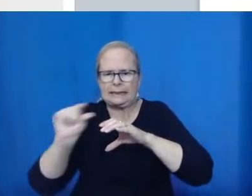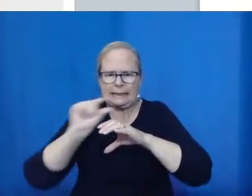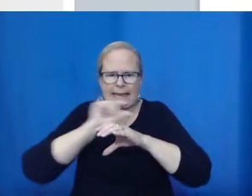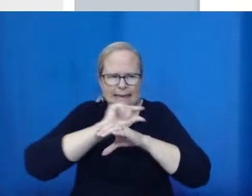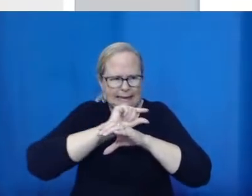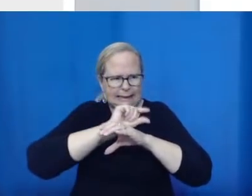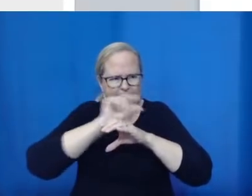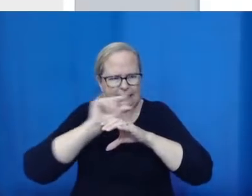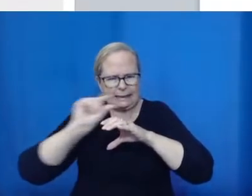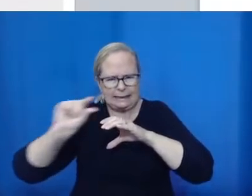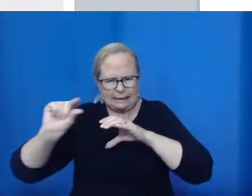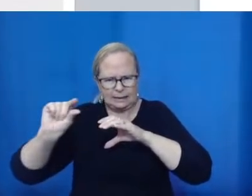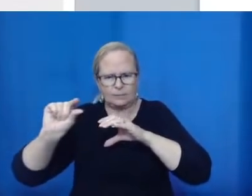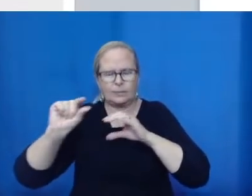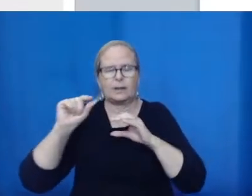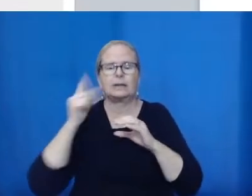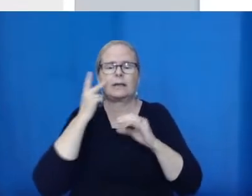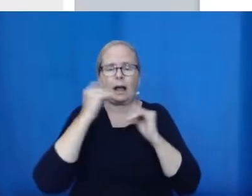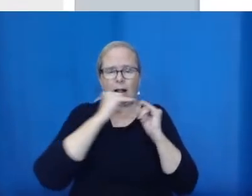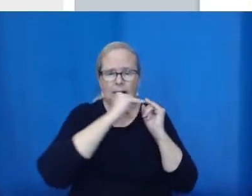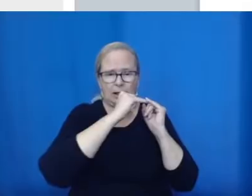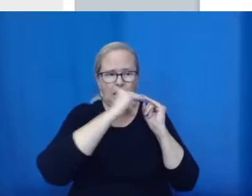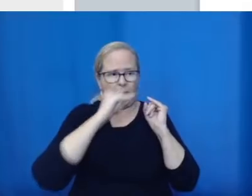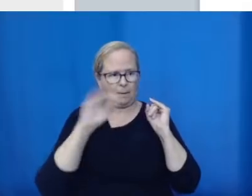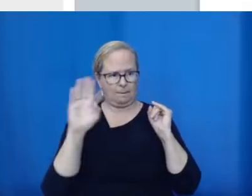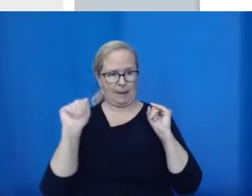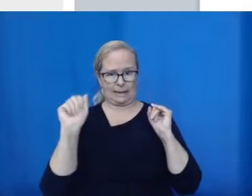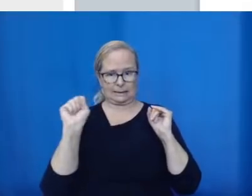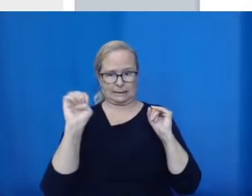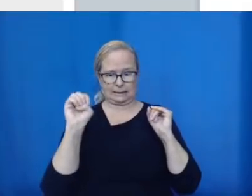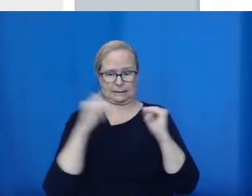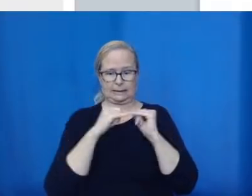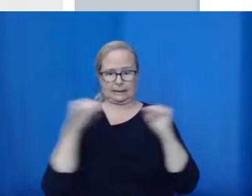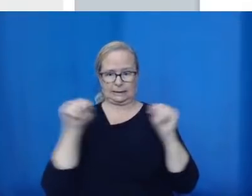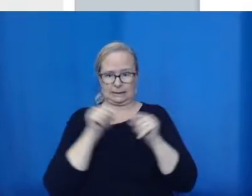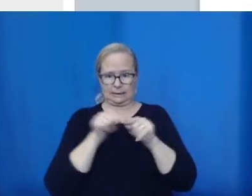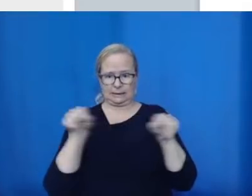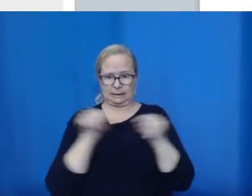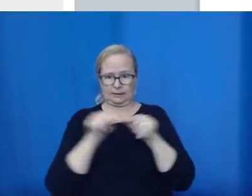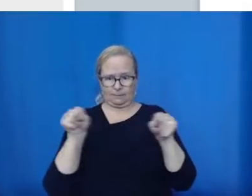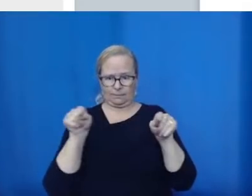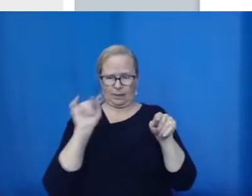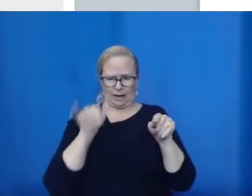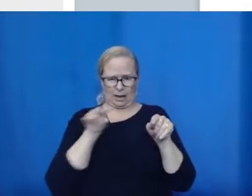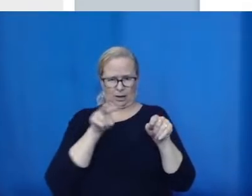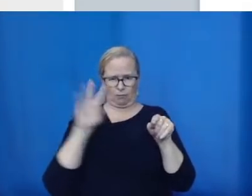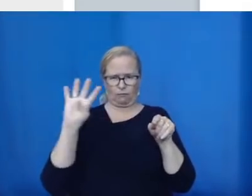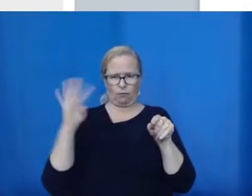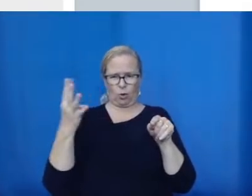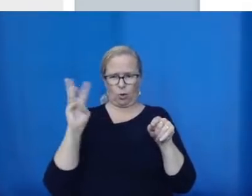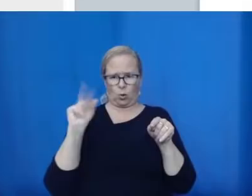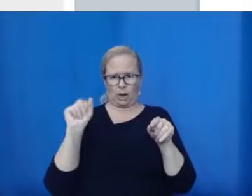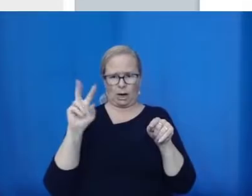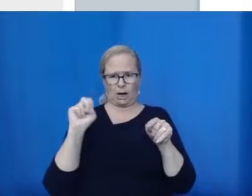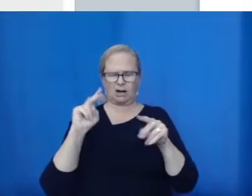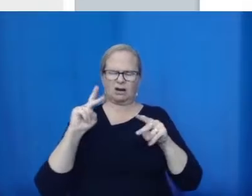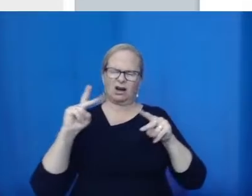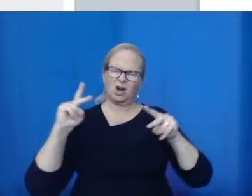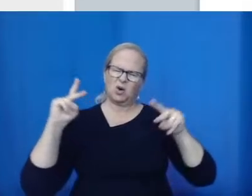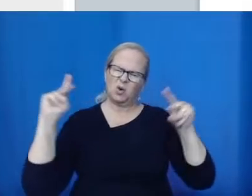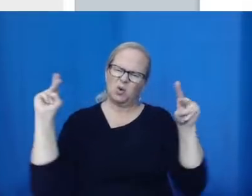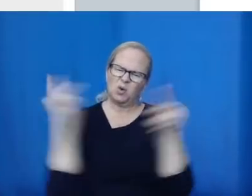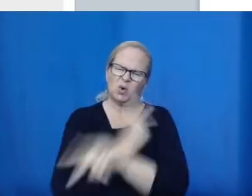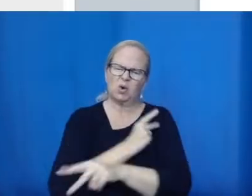workers are burned out and are not being treated with respect by our government, we